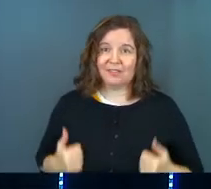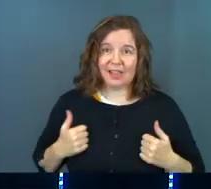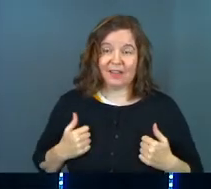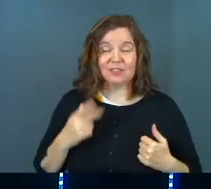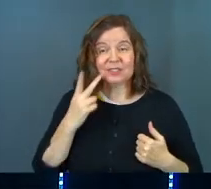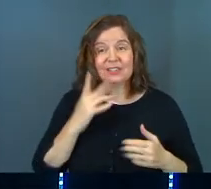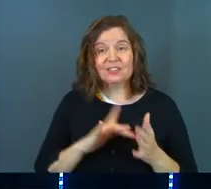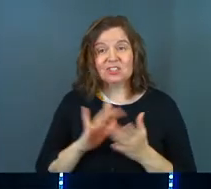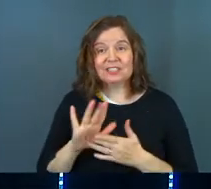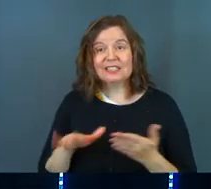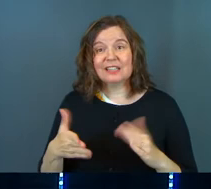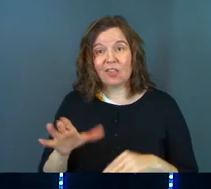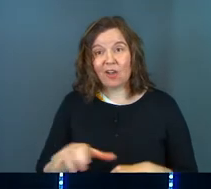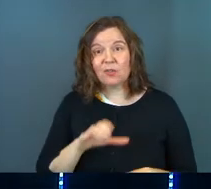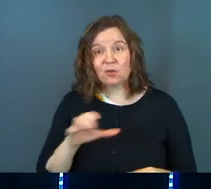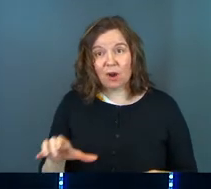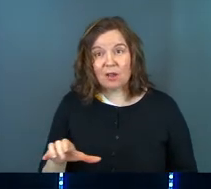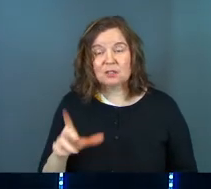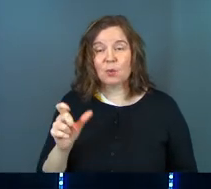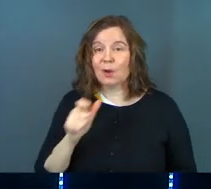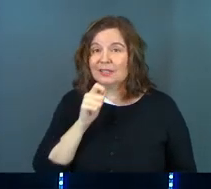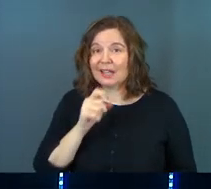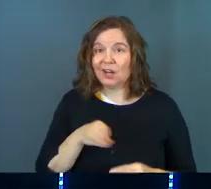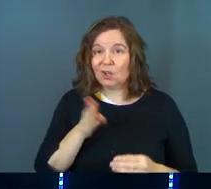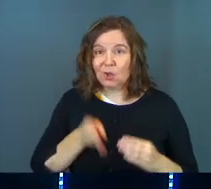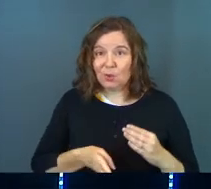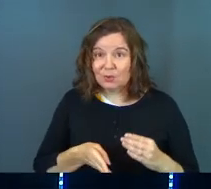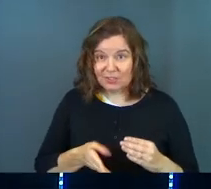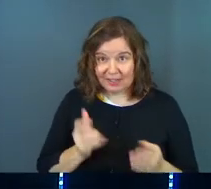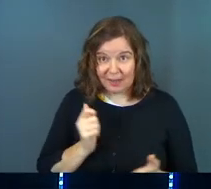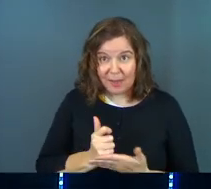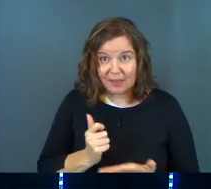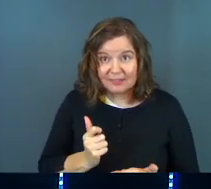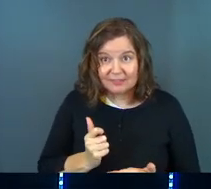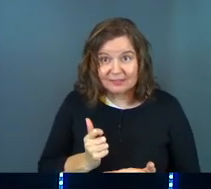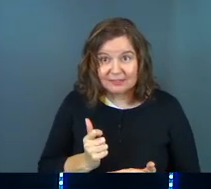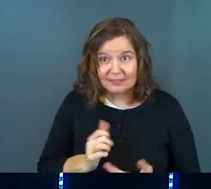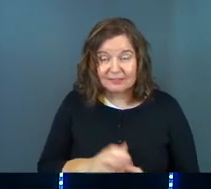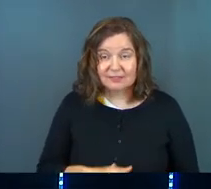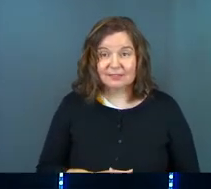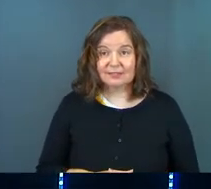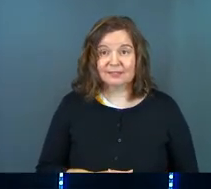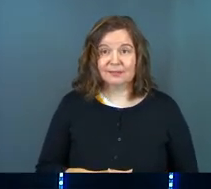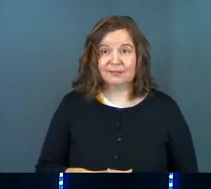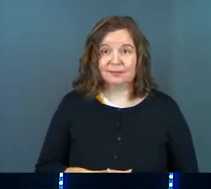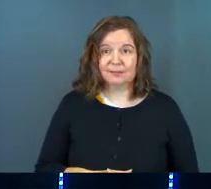life. See, even Jesus' death on the cross wasn't a conclusion. Amen?